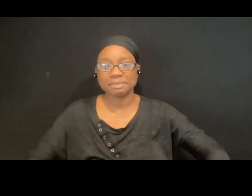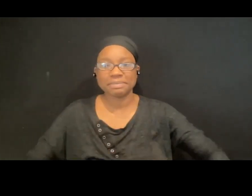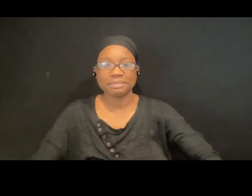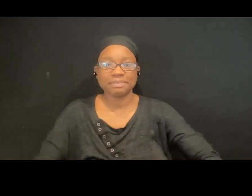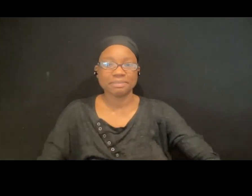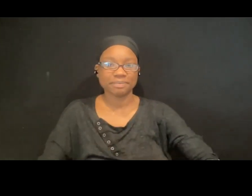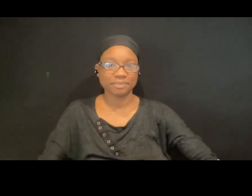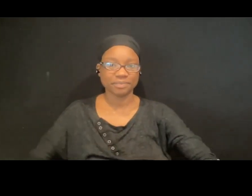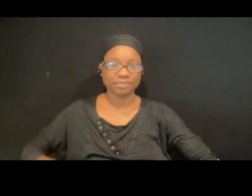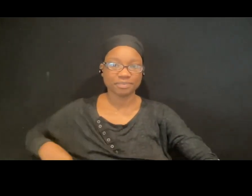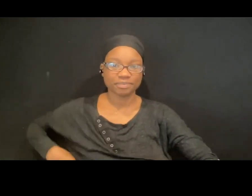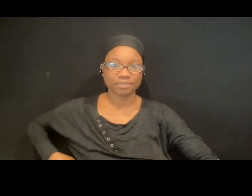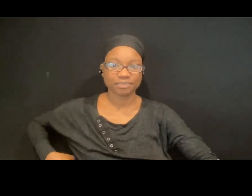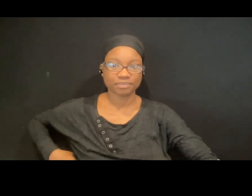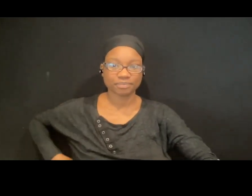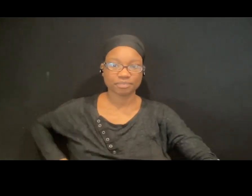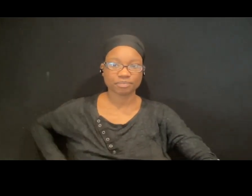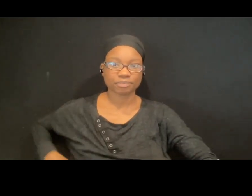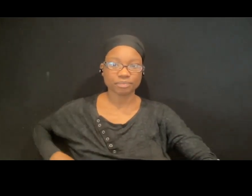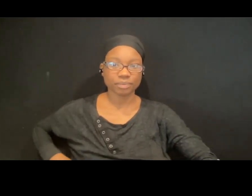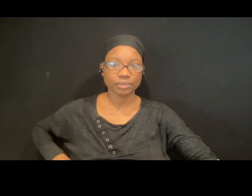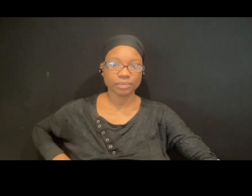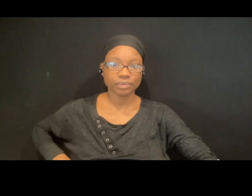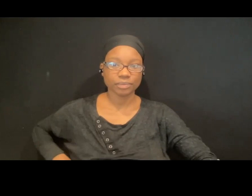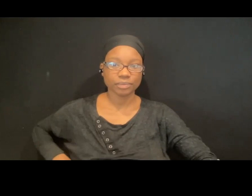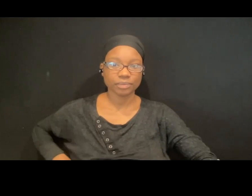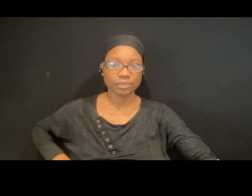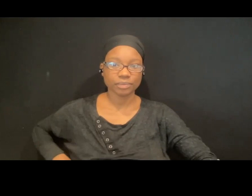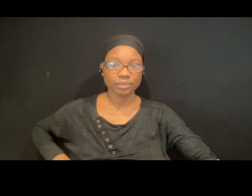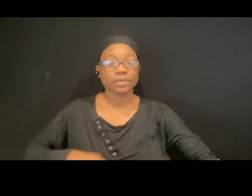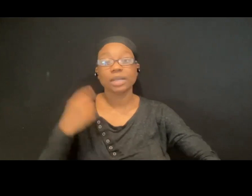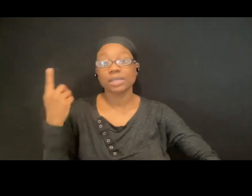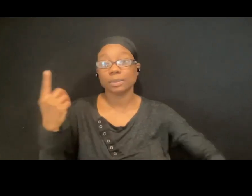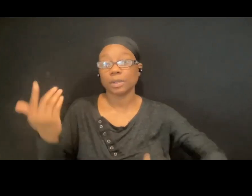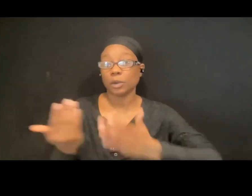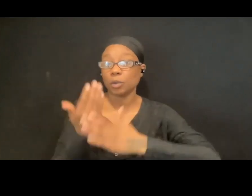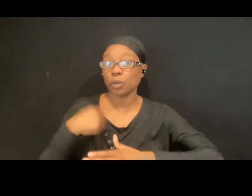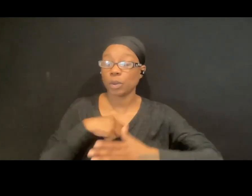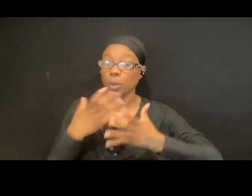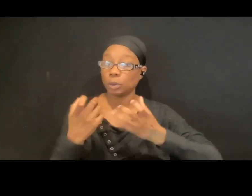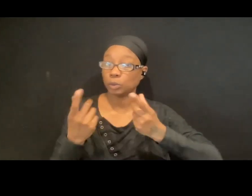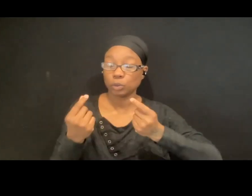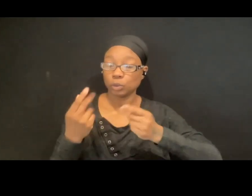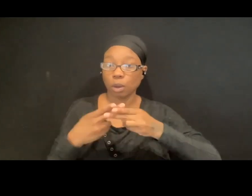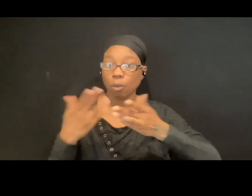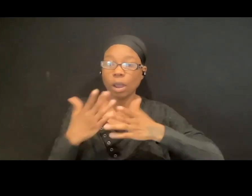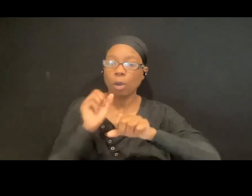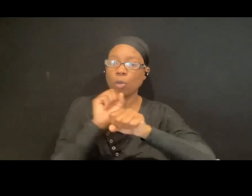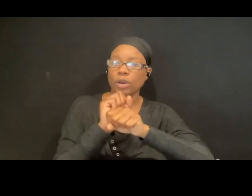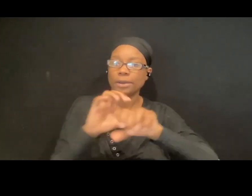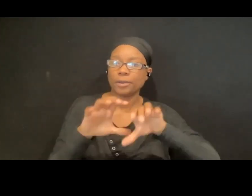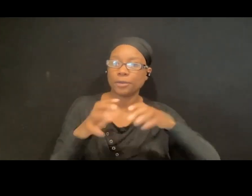I think, if I can, we have, or something new that we would like to do are these working groups. One of them is